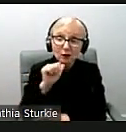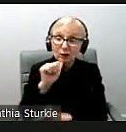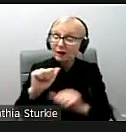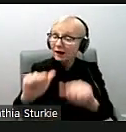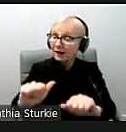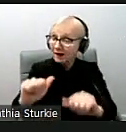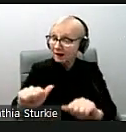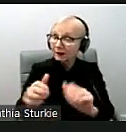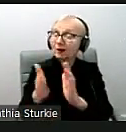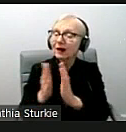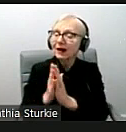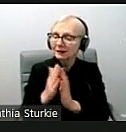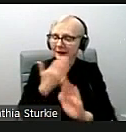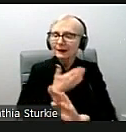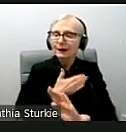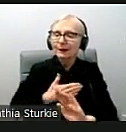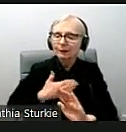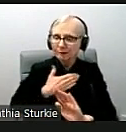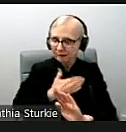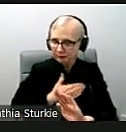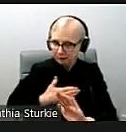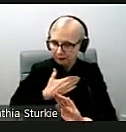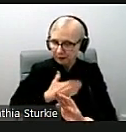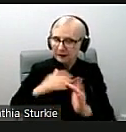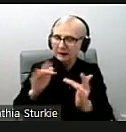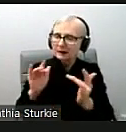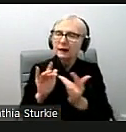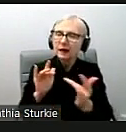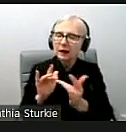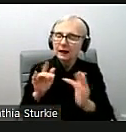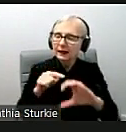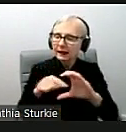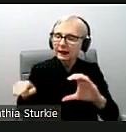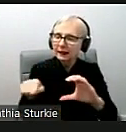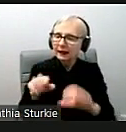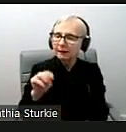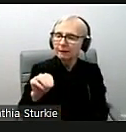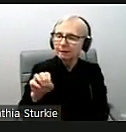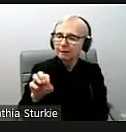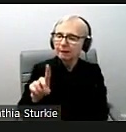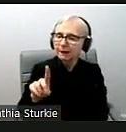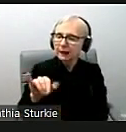or that were not covered in today's media avail, please do email us at